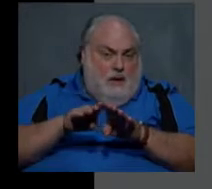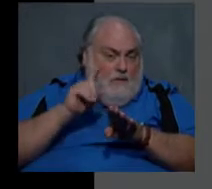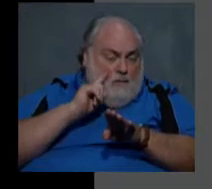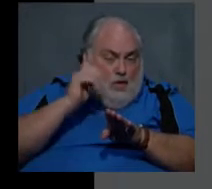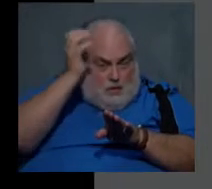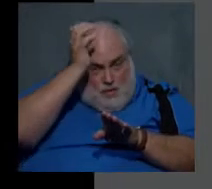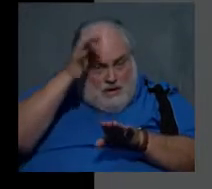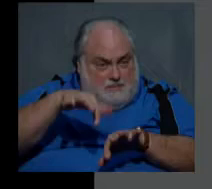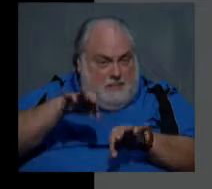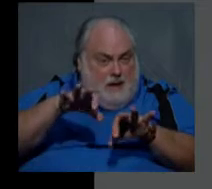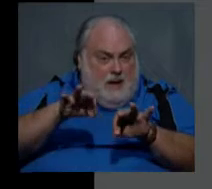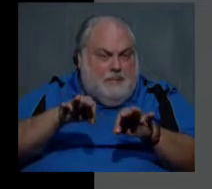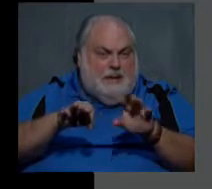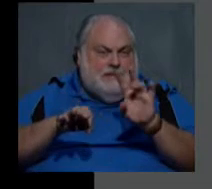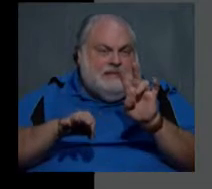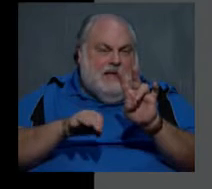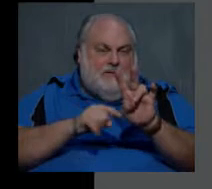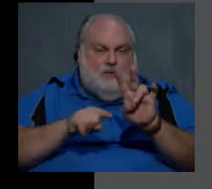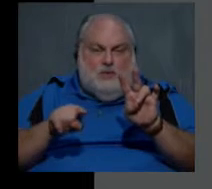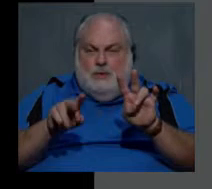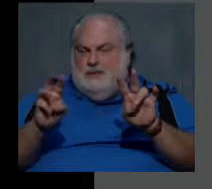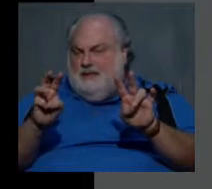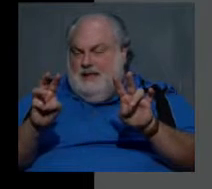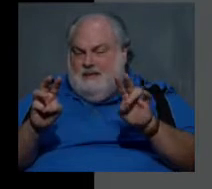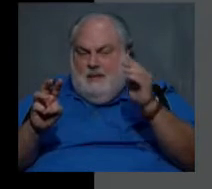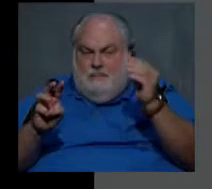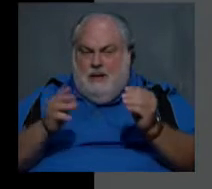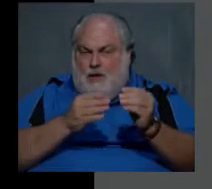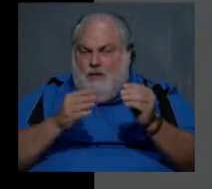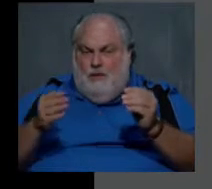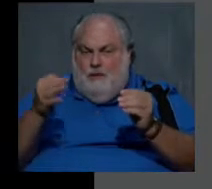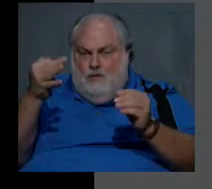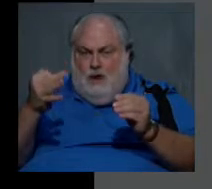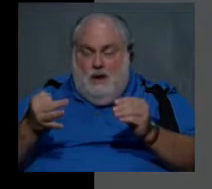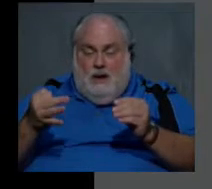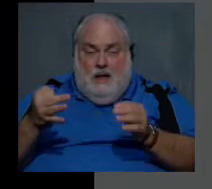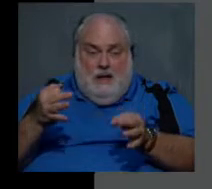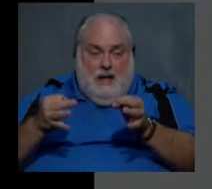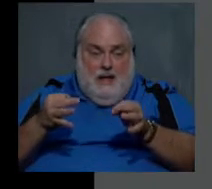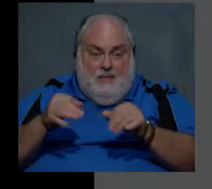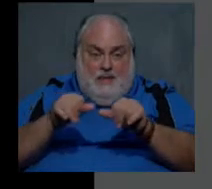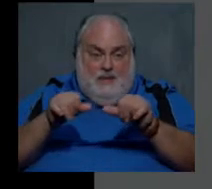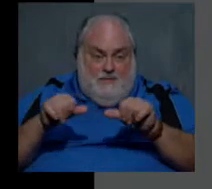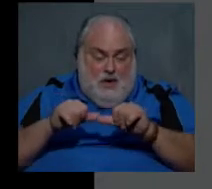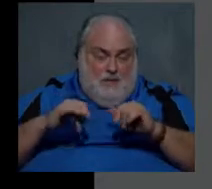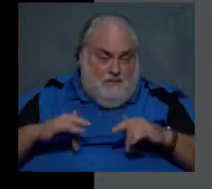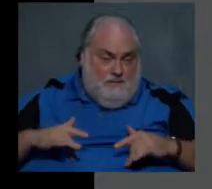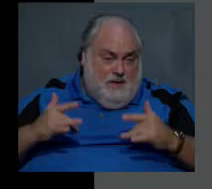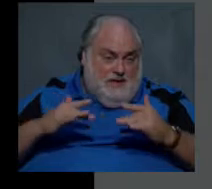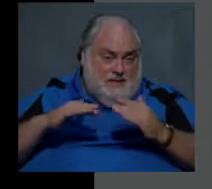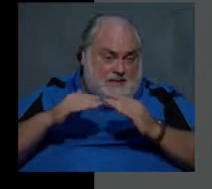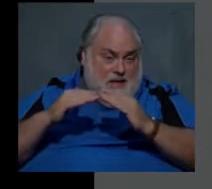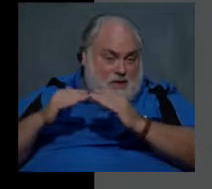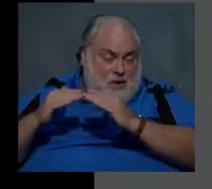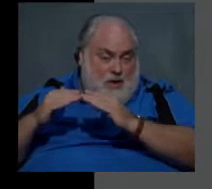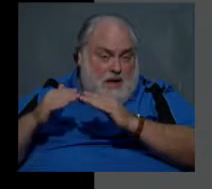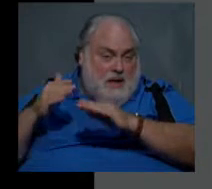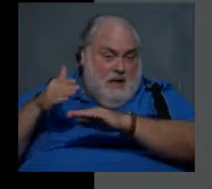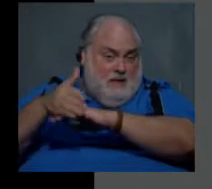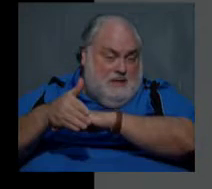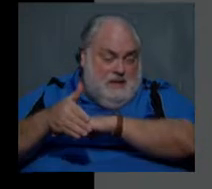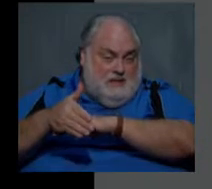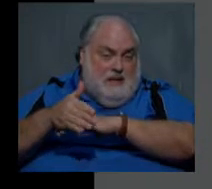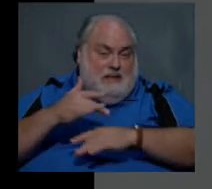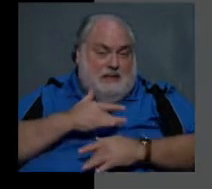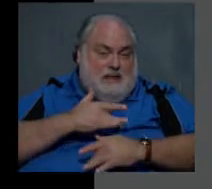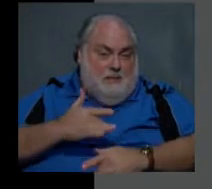to 7 a.m. to 6 p.m. Monday through Friday. Staff recommends if the space proposed for the event center and or community center exceeds the